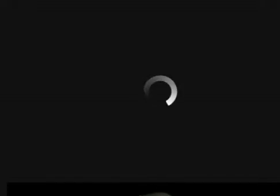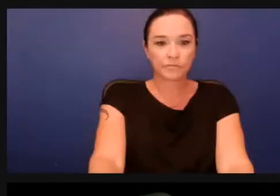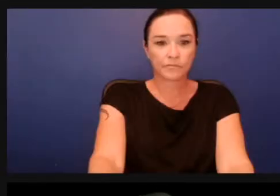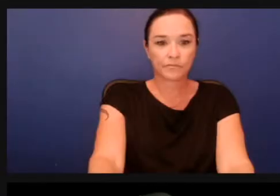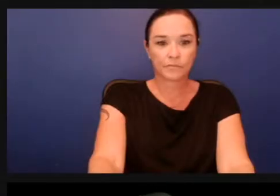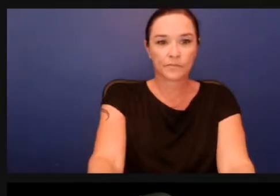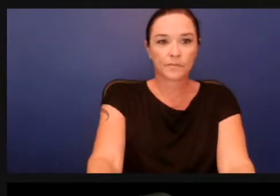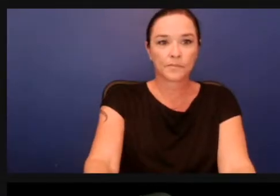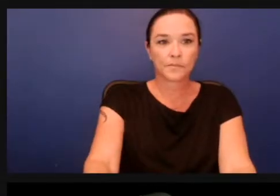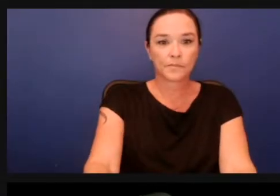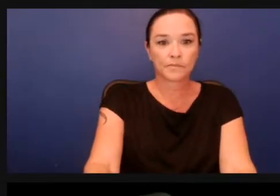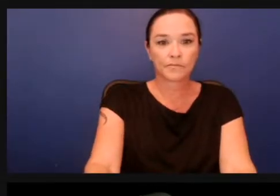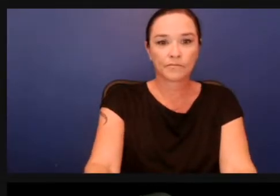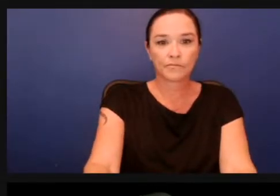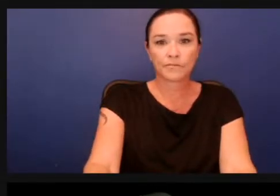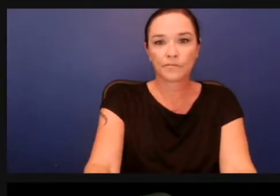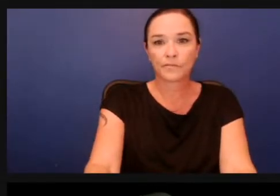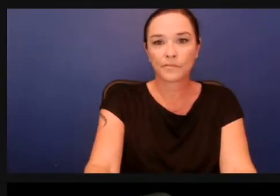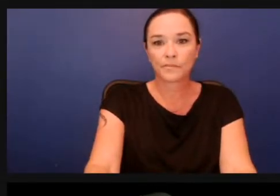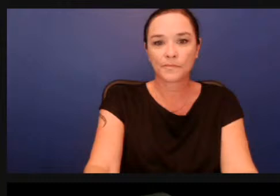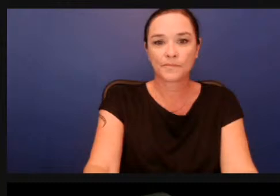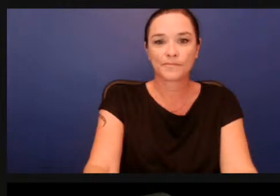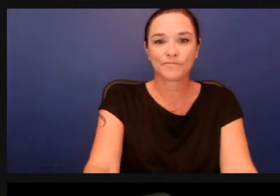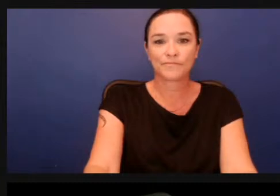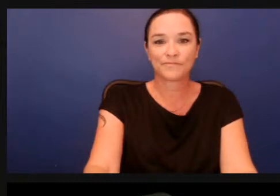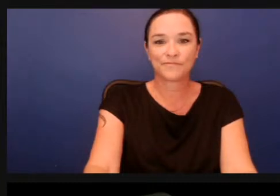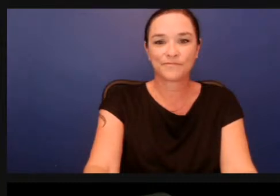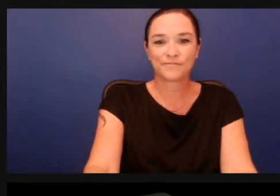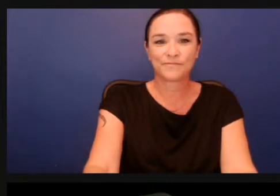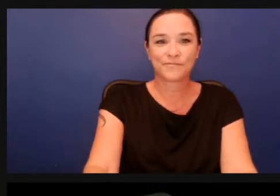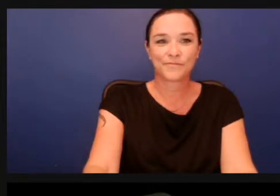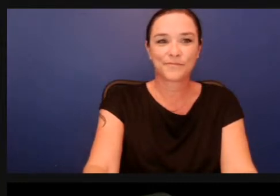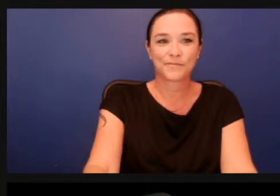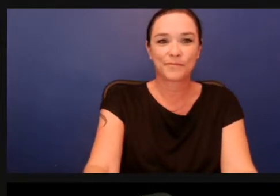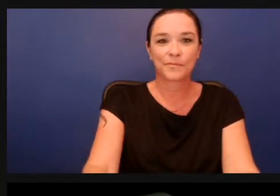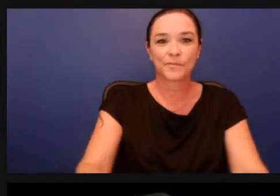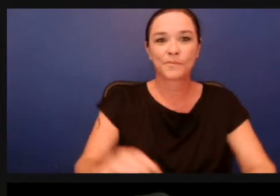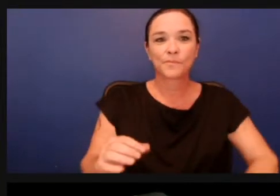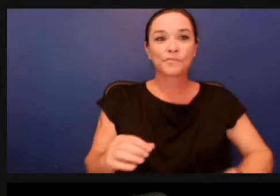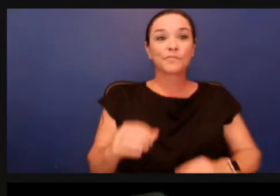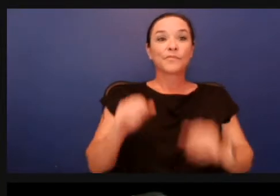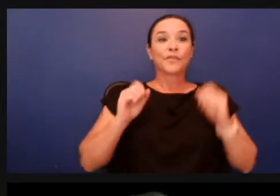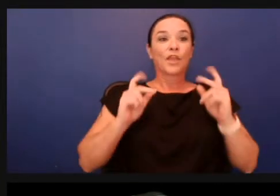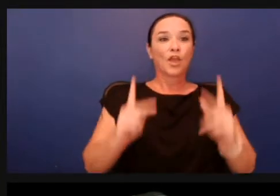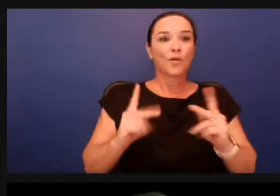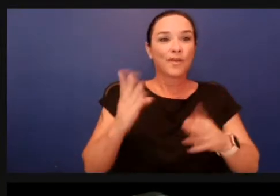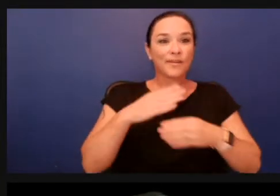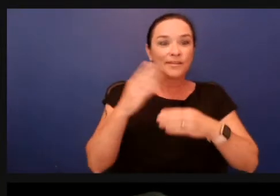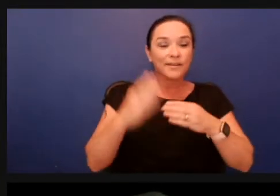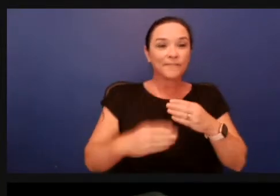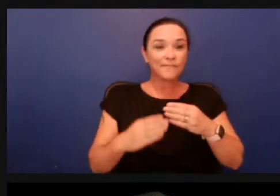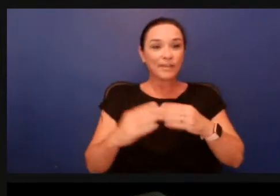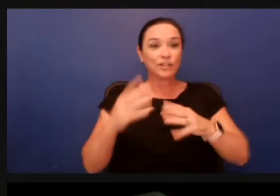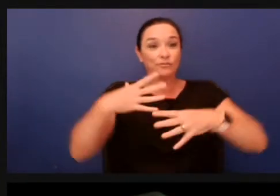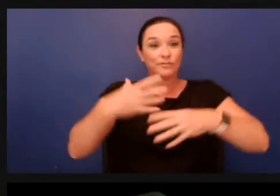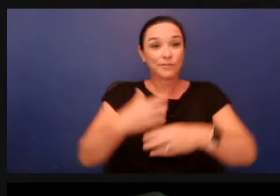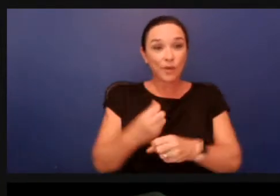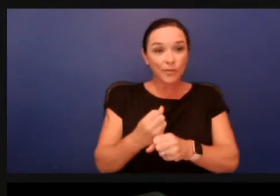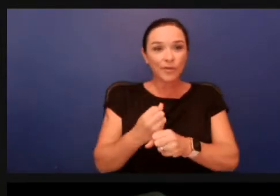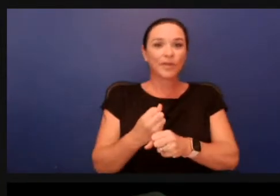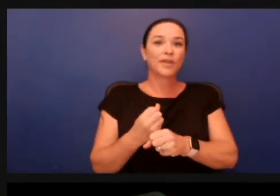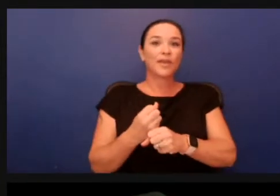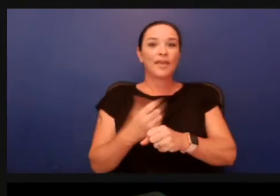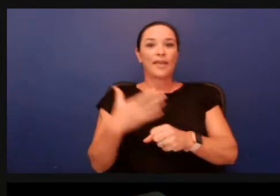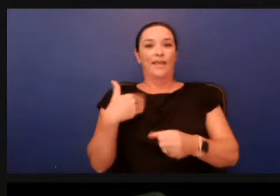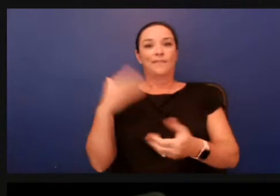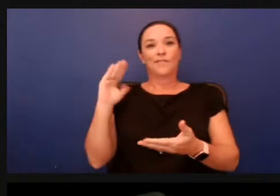To finish off the summary, here's a map of Mauna Loa and very few earthquakes over the last